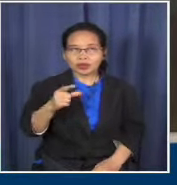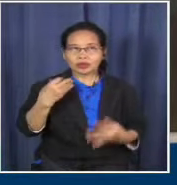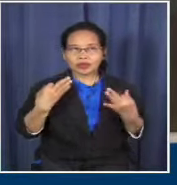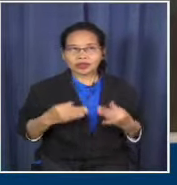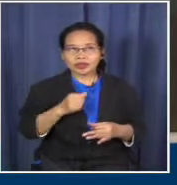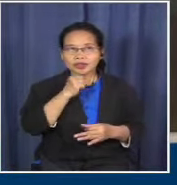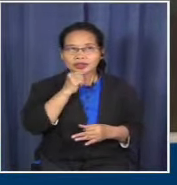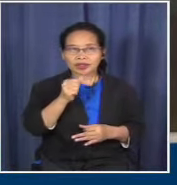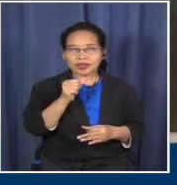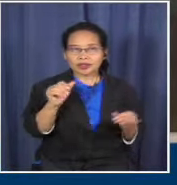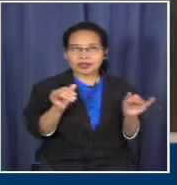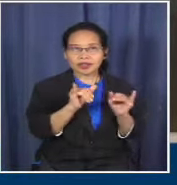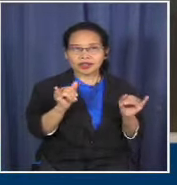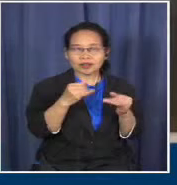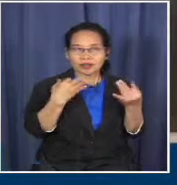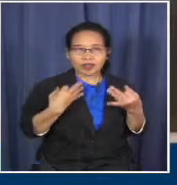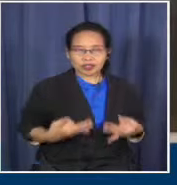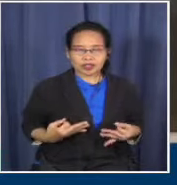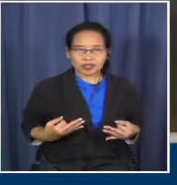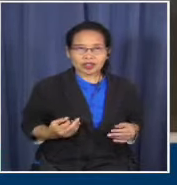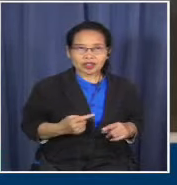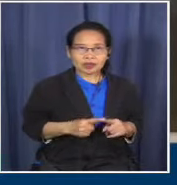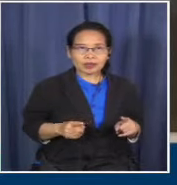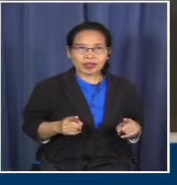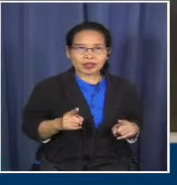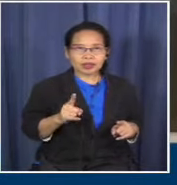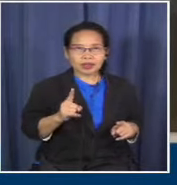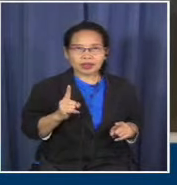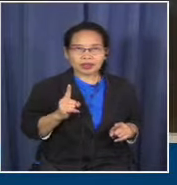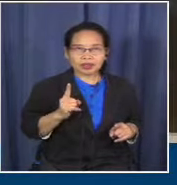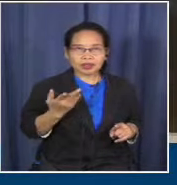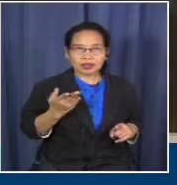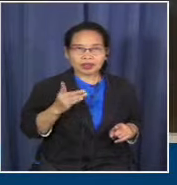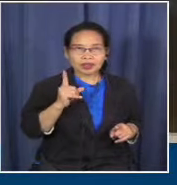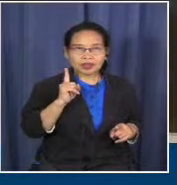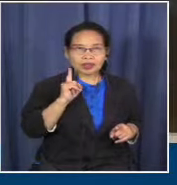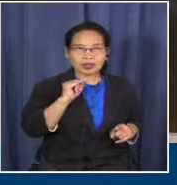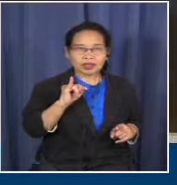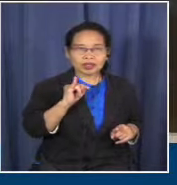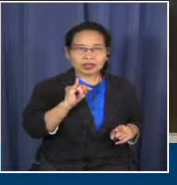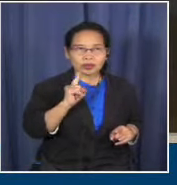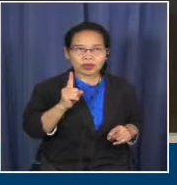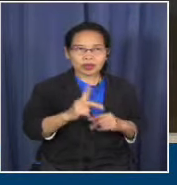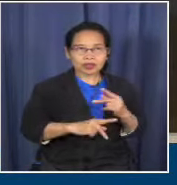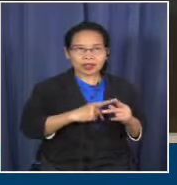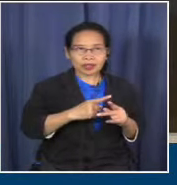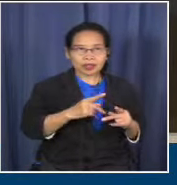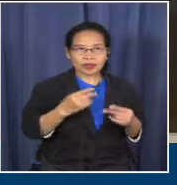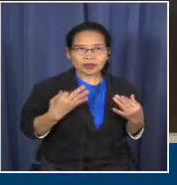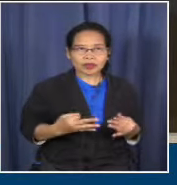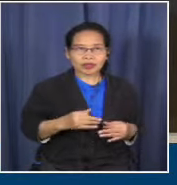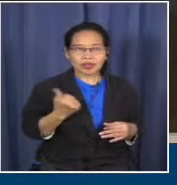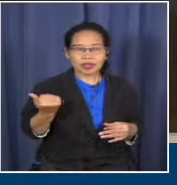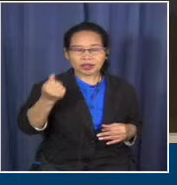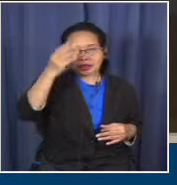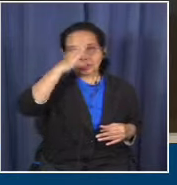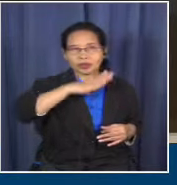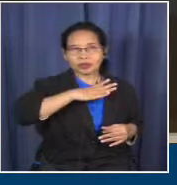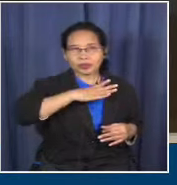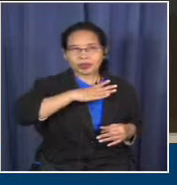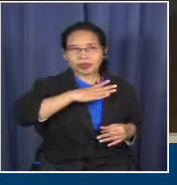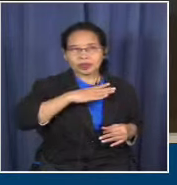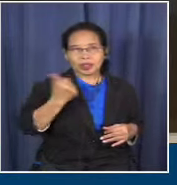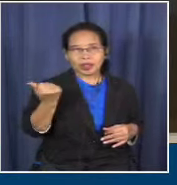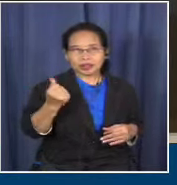Corinthians, all flesh is not the same flesh, but there is one kind of flesh of men,